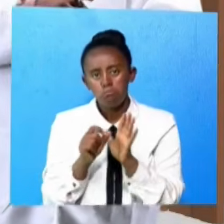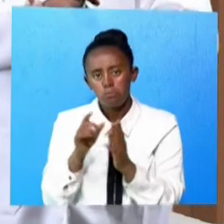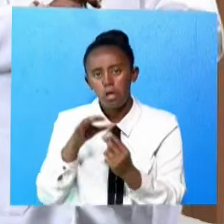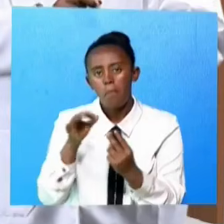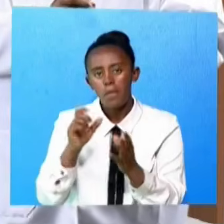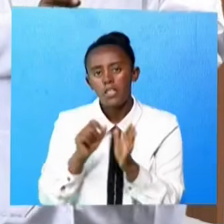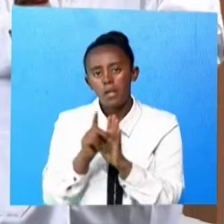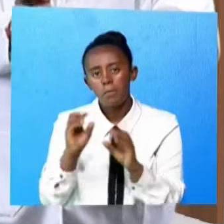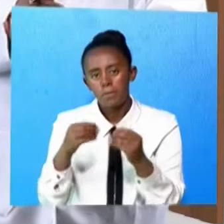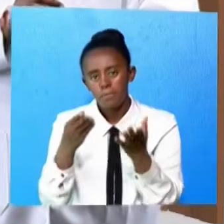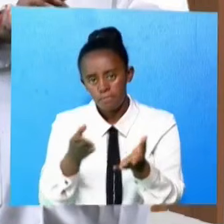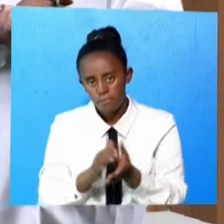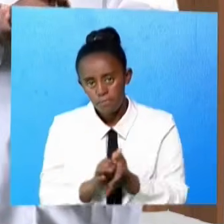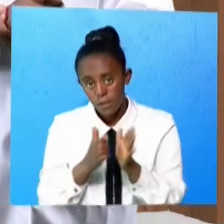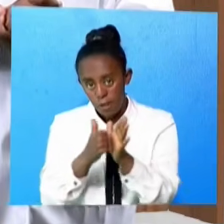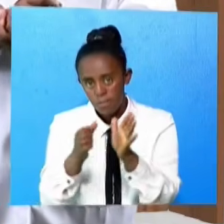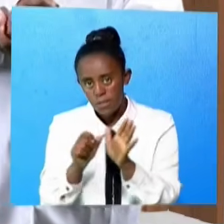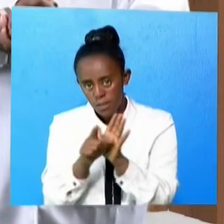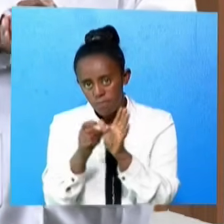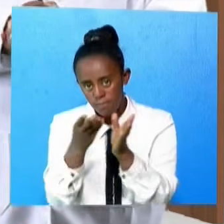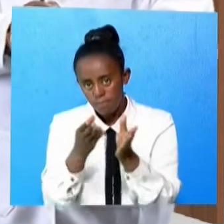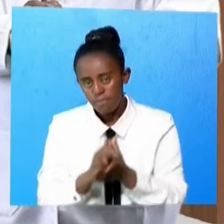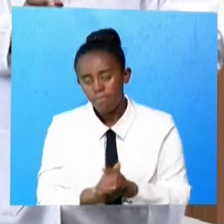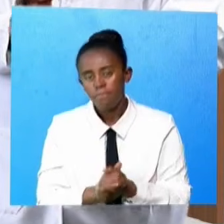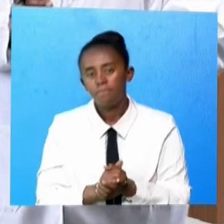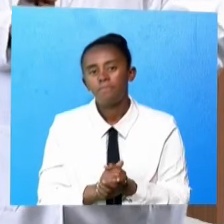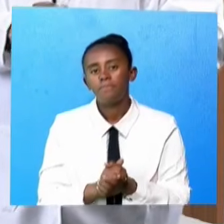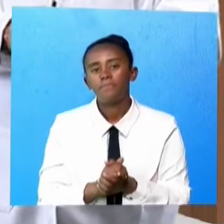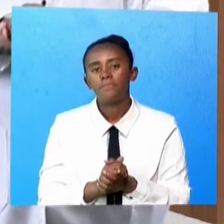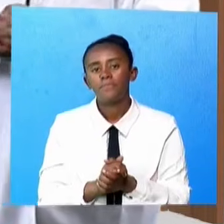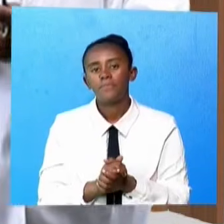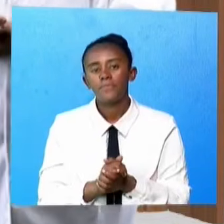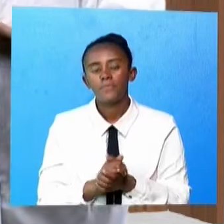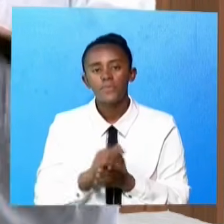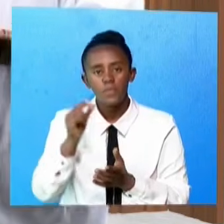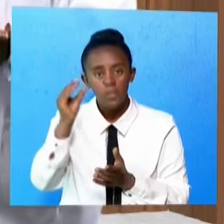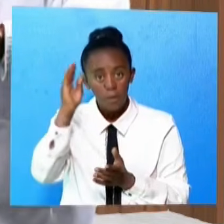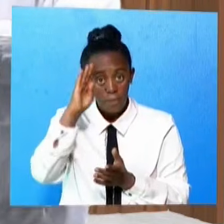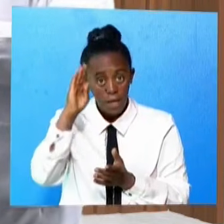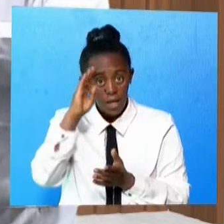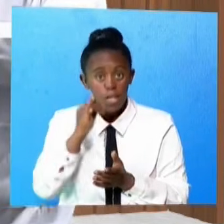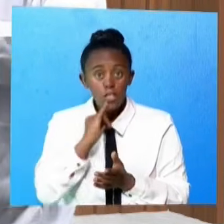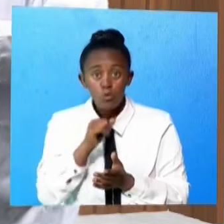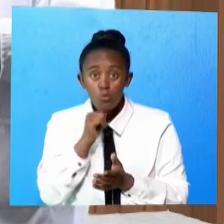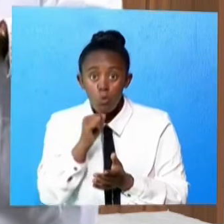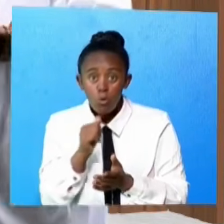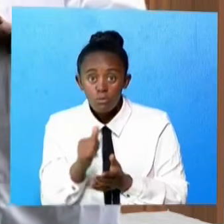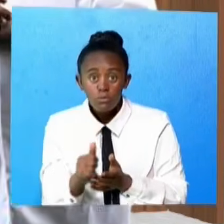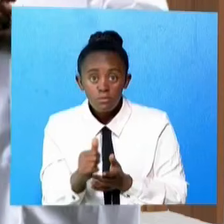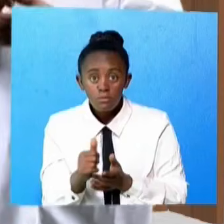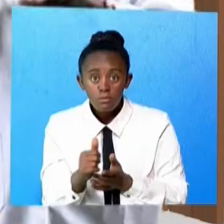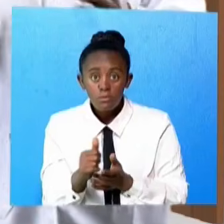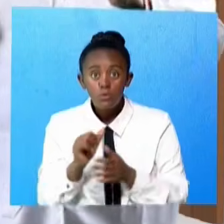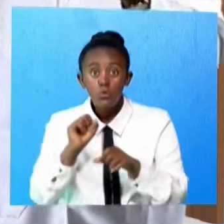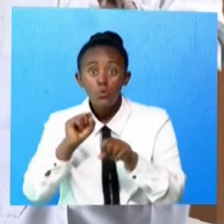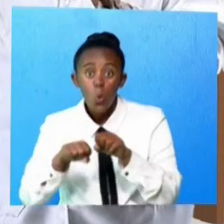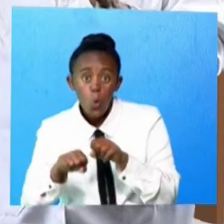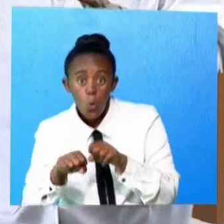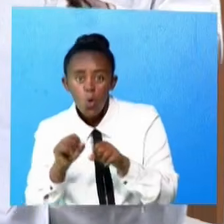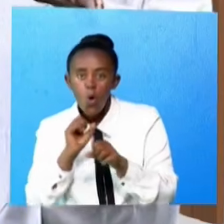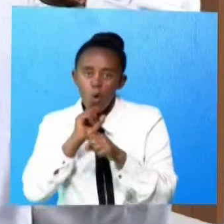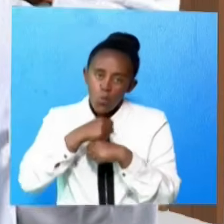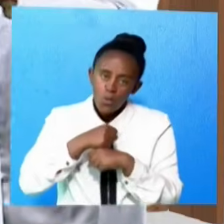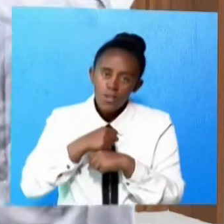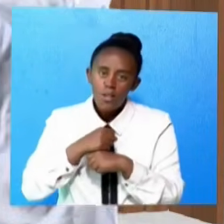example that we have done so far. It's okay? Bakala is not so old